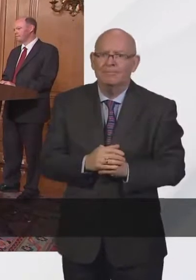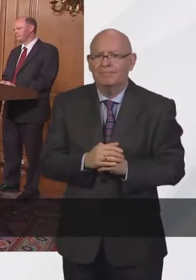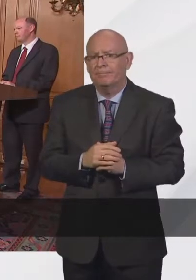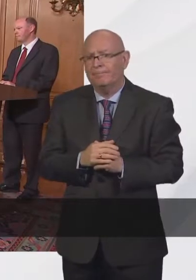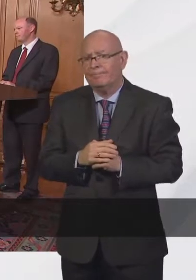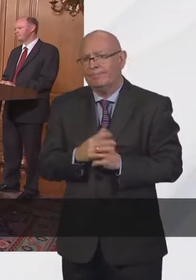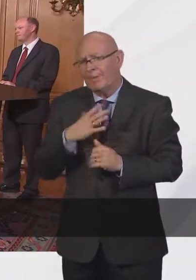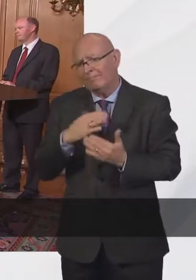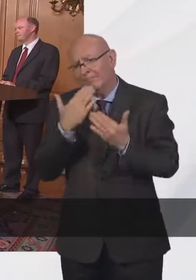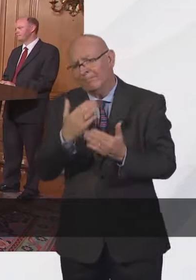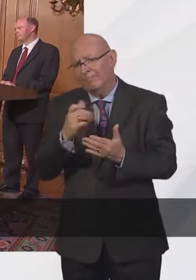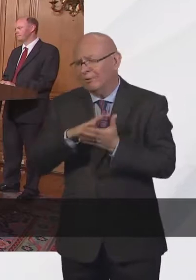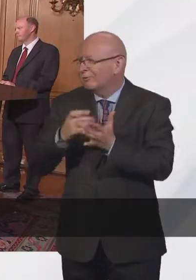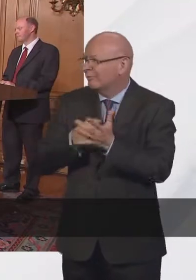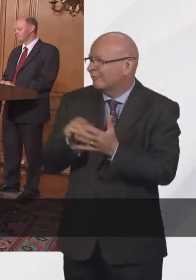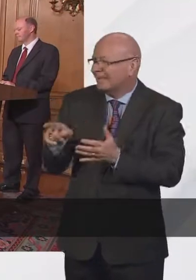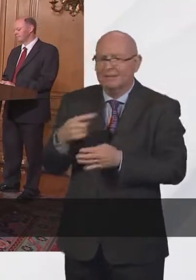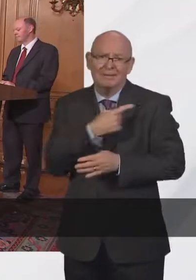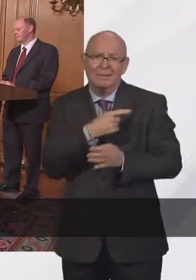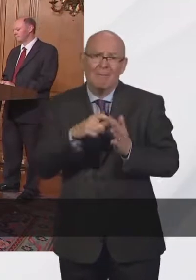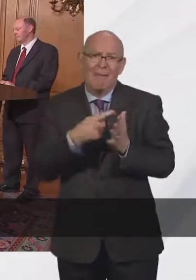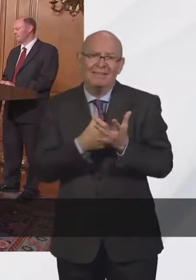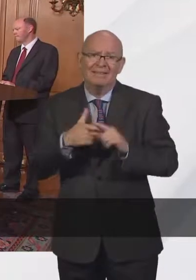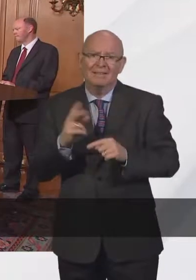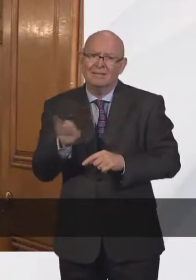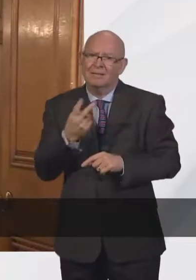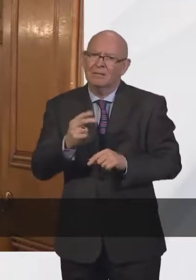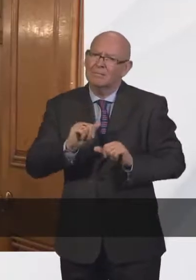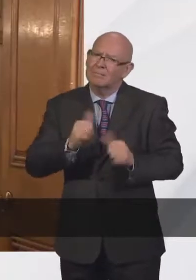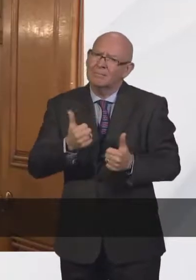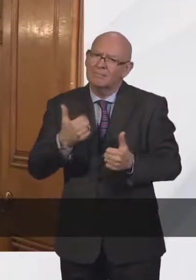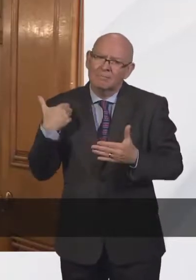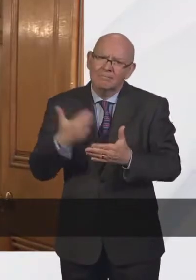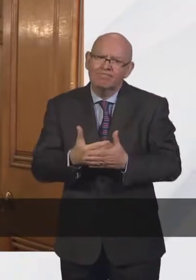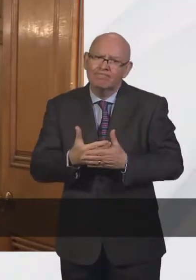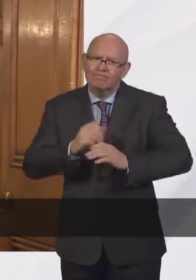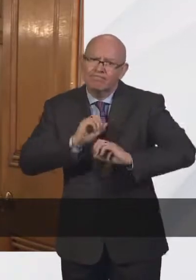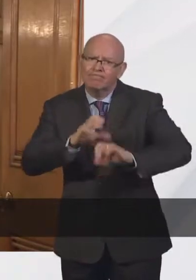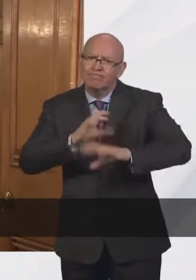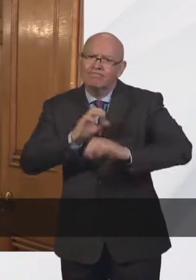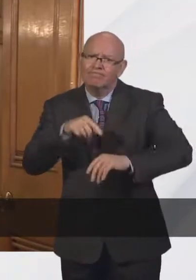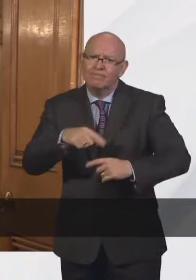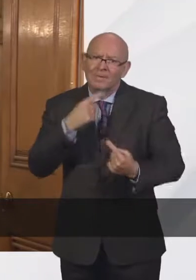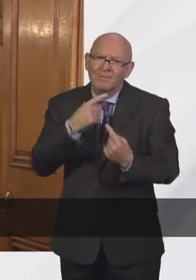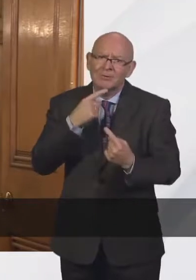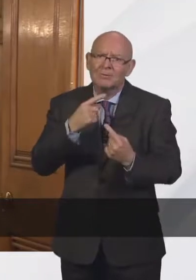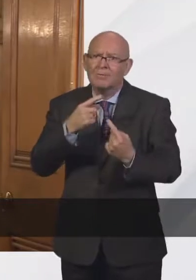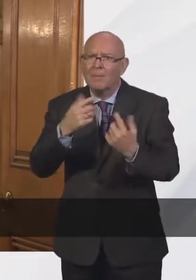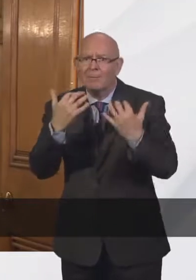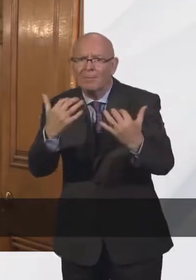clearly and so powerfully. And I want to stress also that we will, of course, be keeping